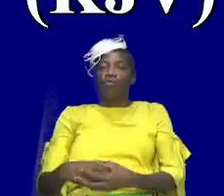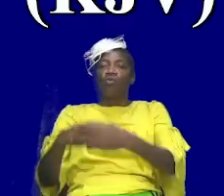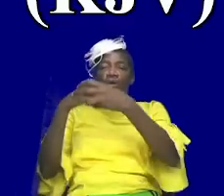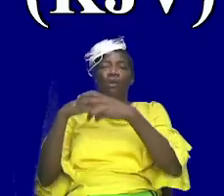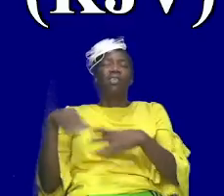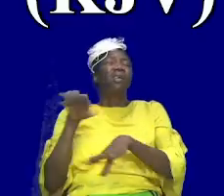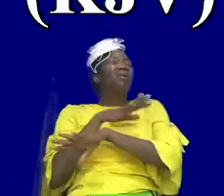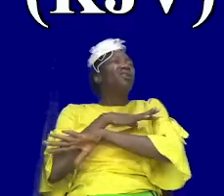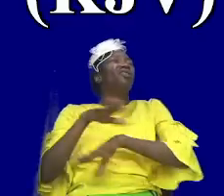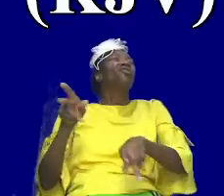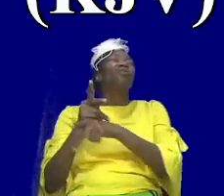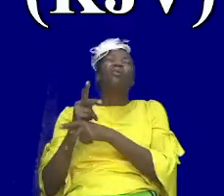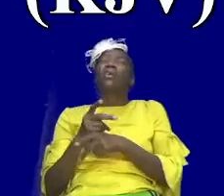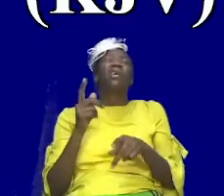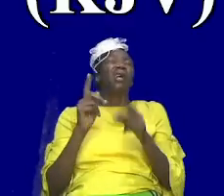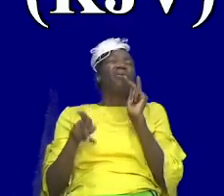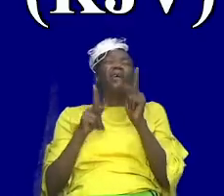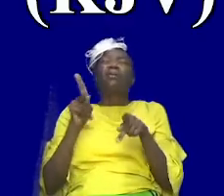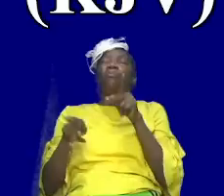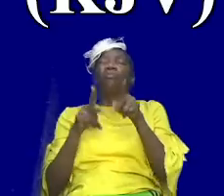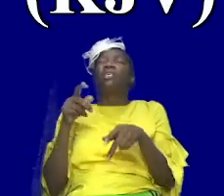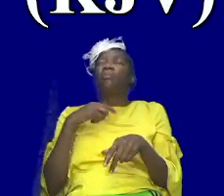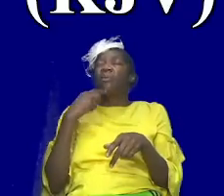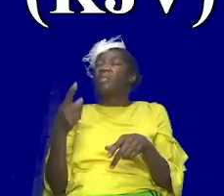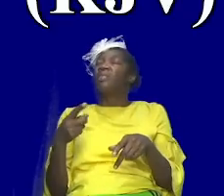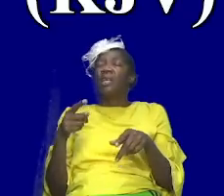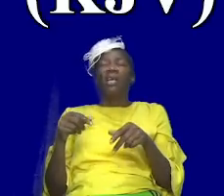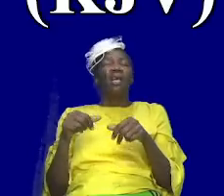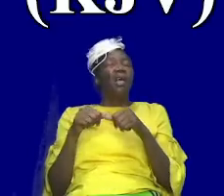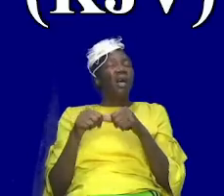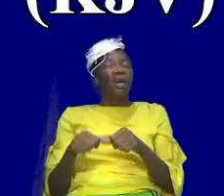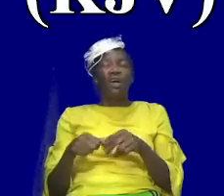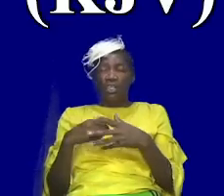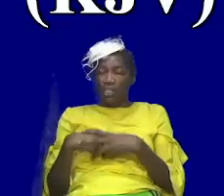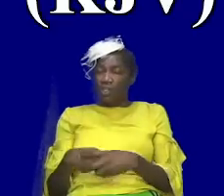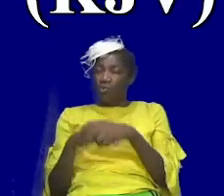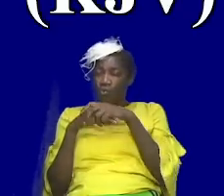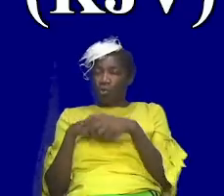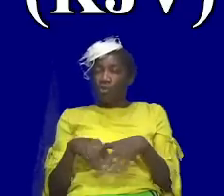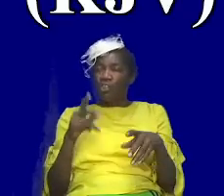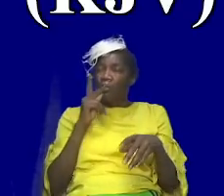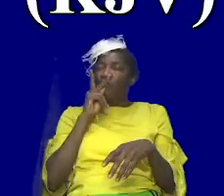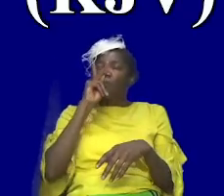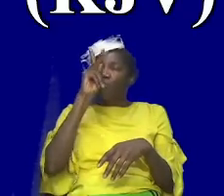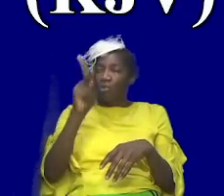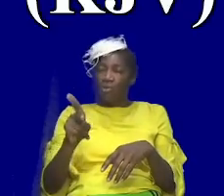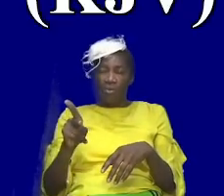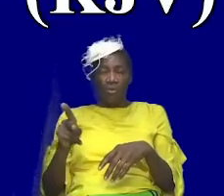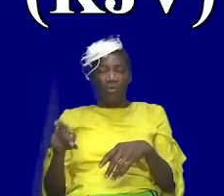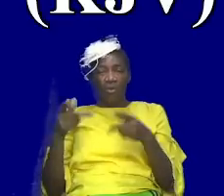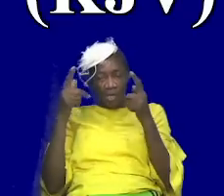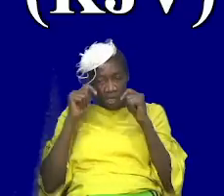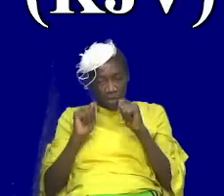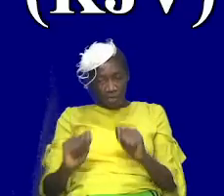people say of us and how they talk of us, but we worship God in purity, tried,